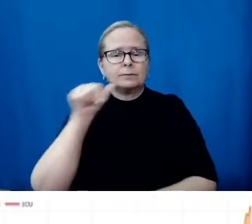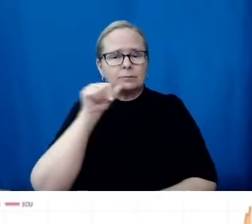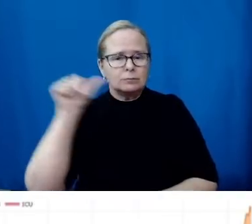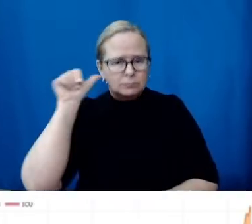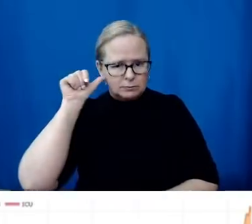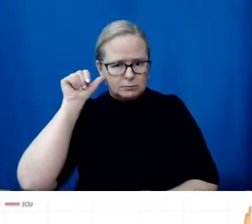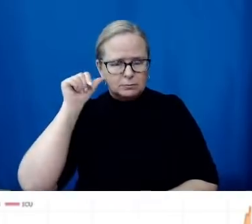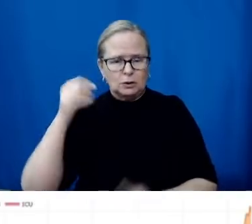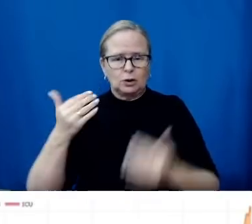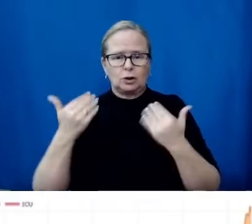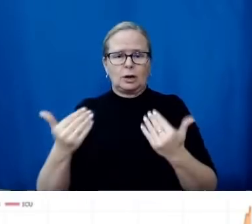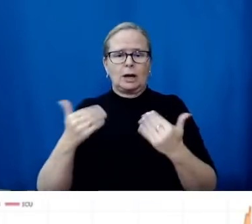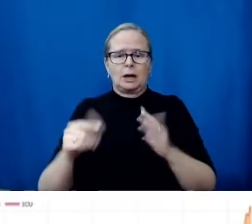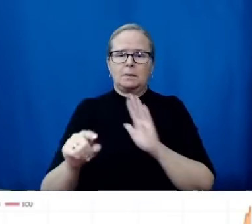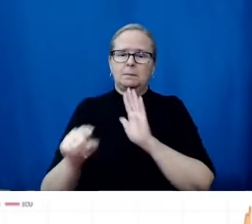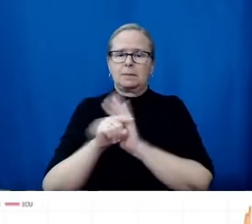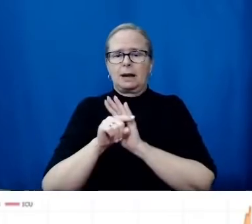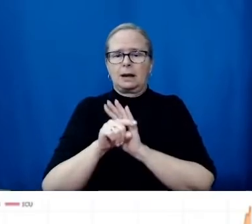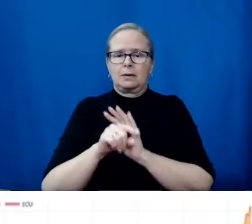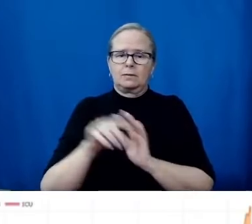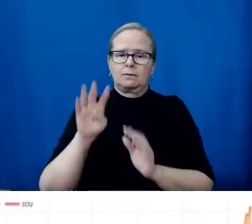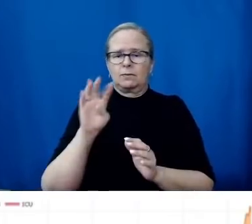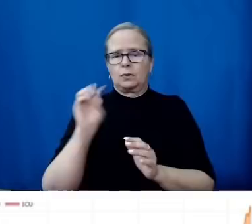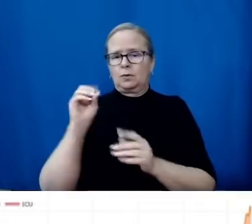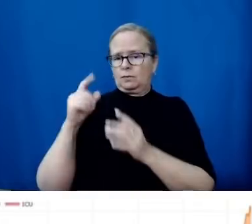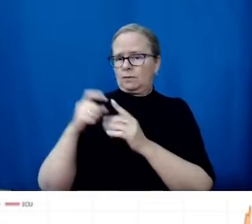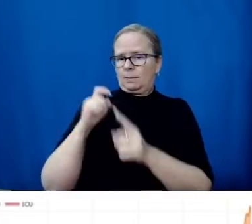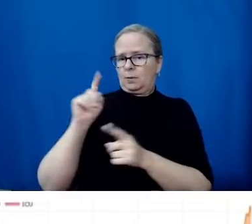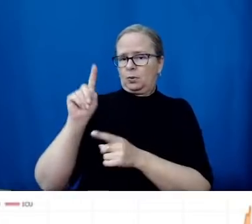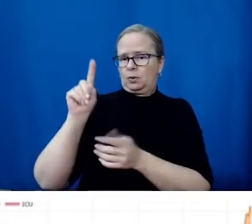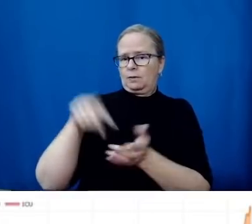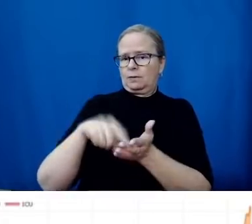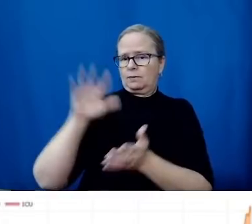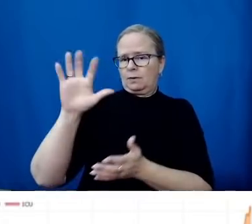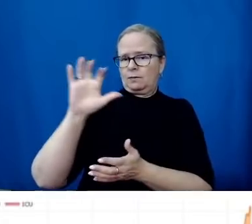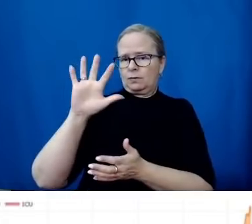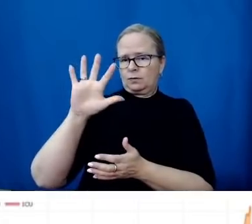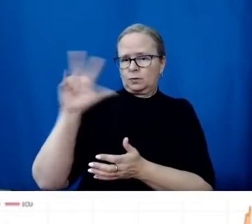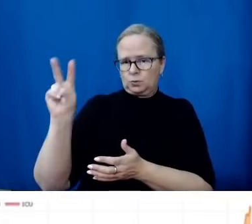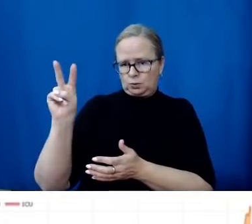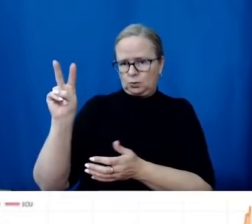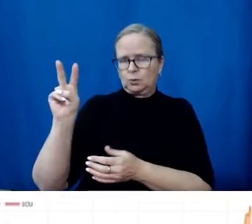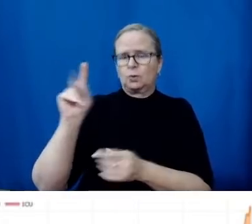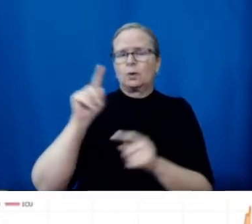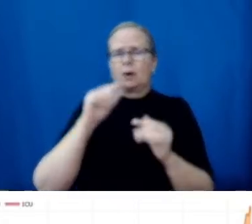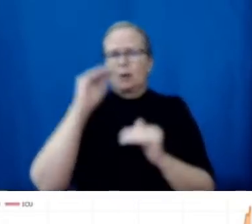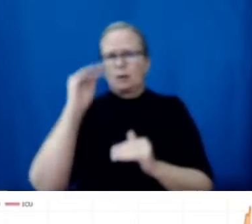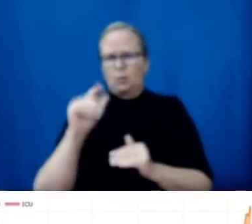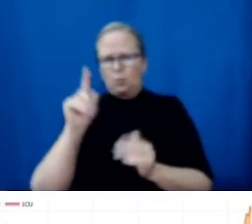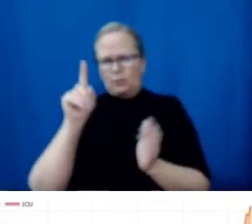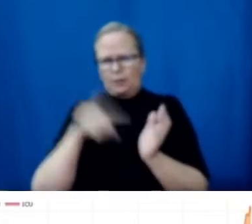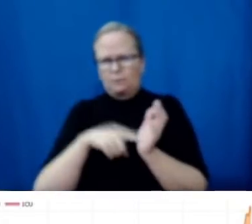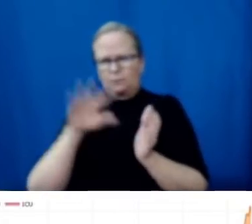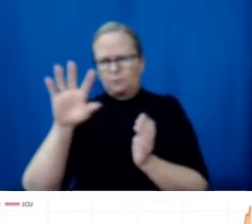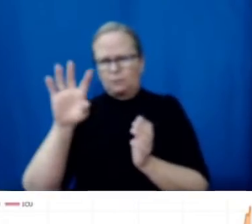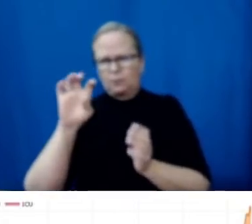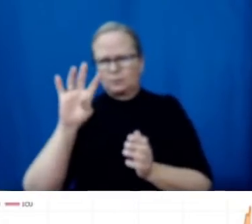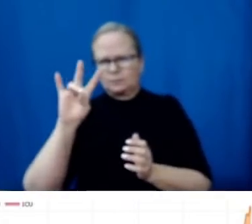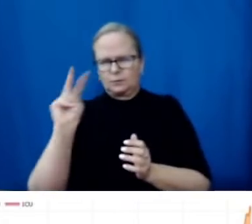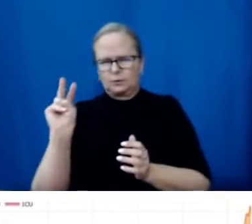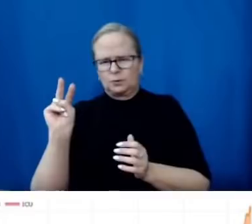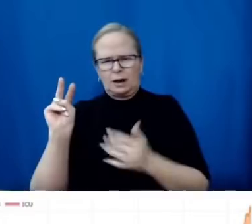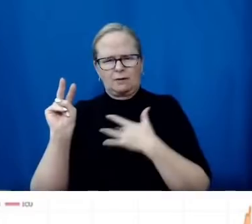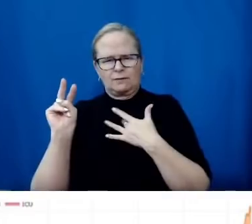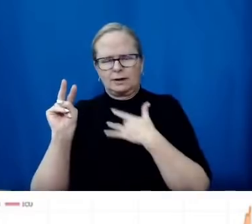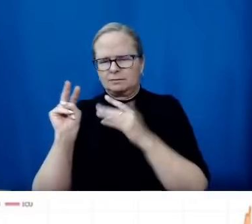by the numbers that were reported today, it would be minus 70, going from 1542 to 1472. And that's just